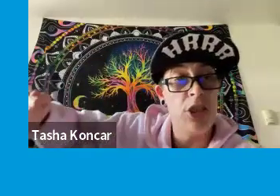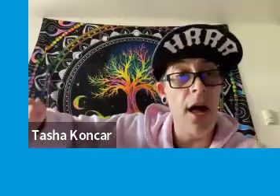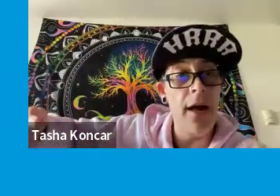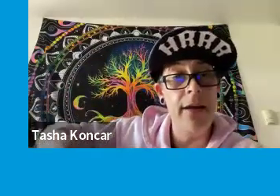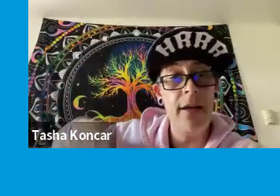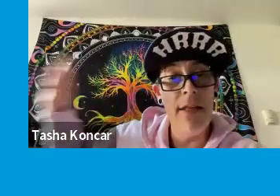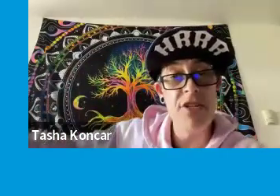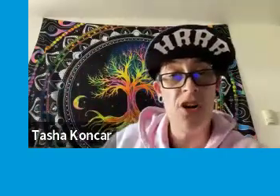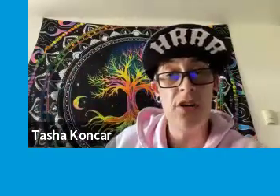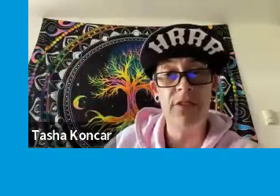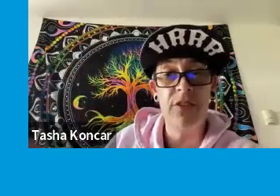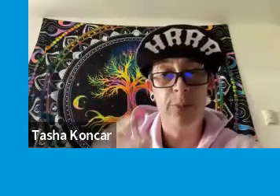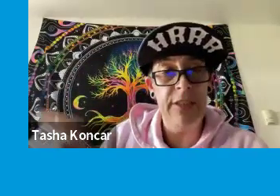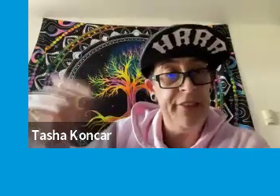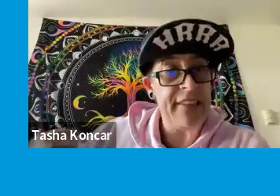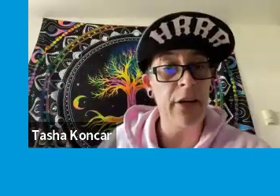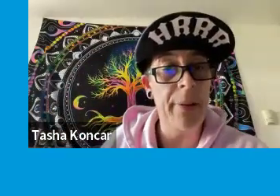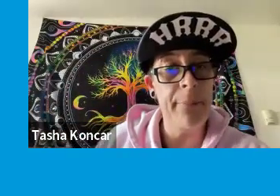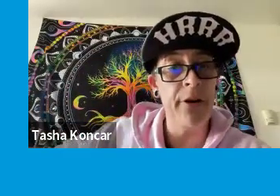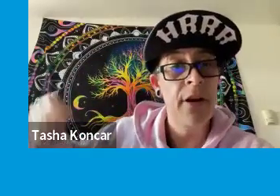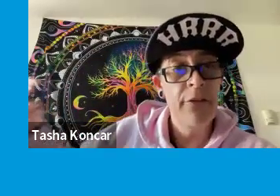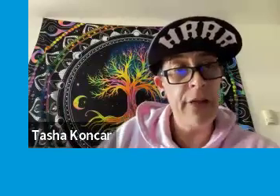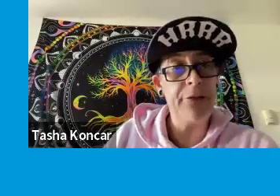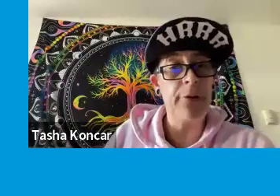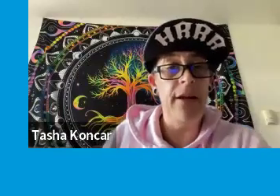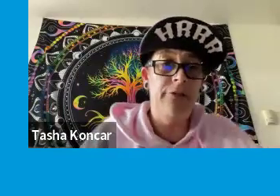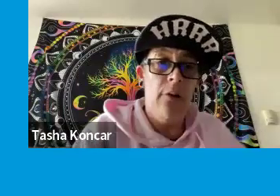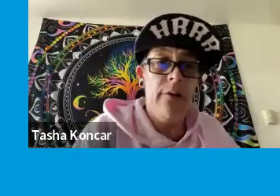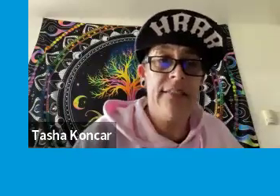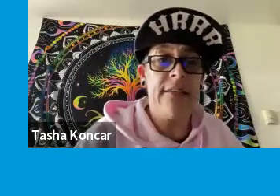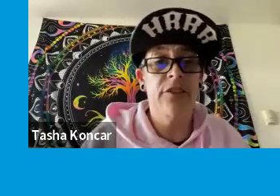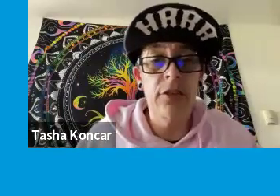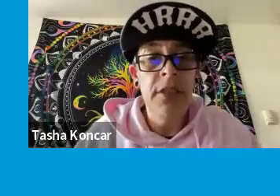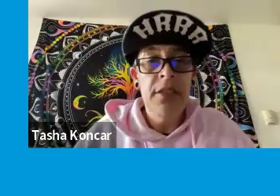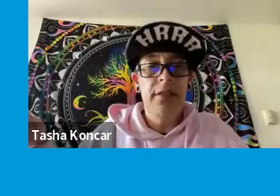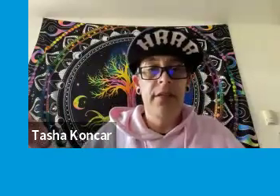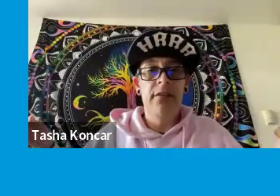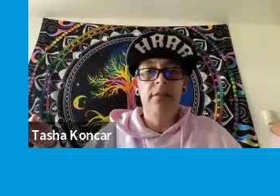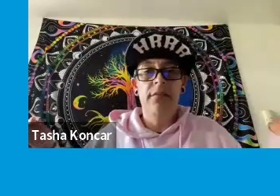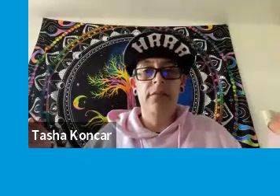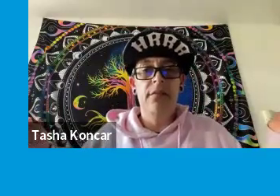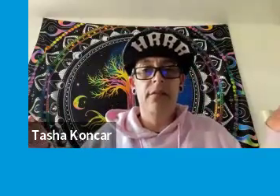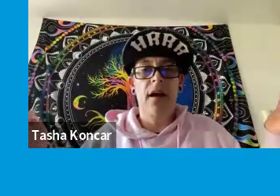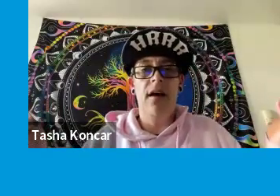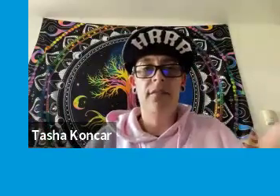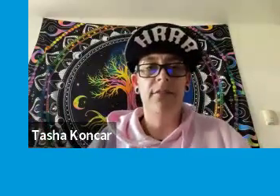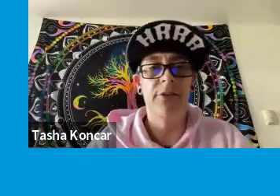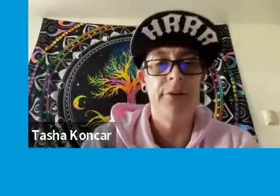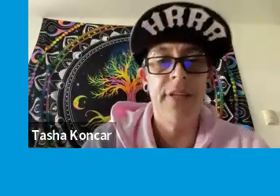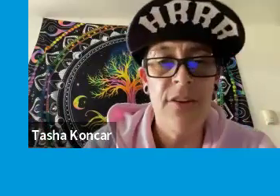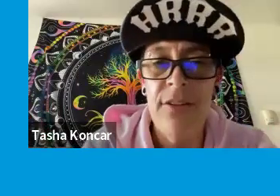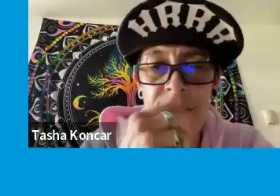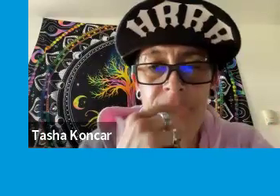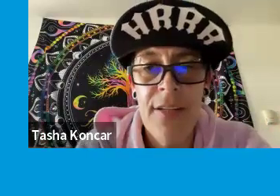because July in the terms, if we signed our paper for that 3 year, if we don't get a second term, then yeah.